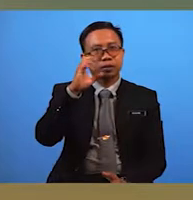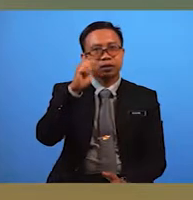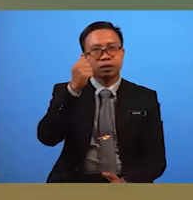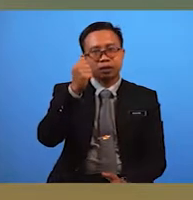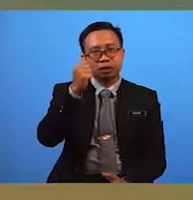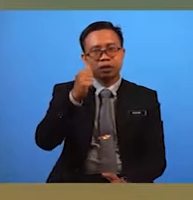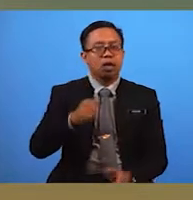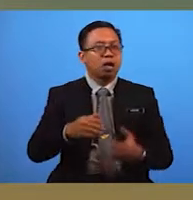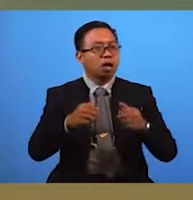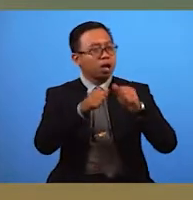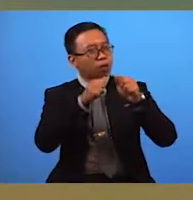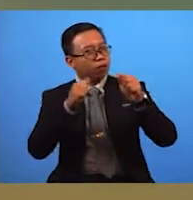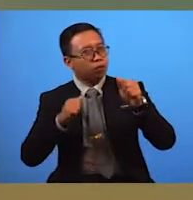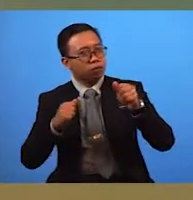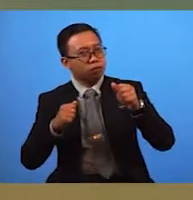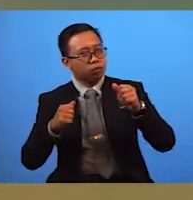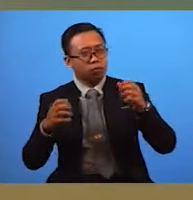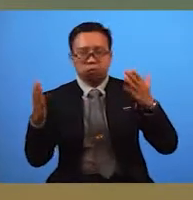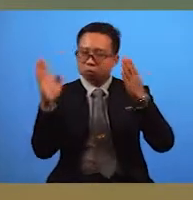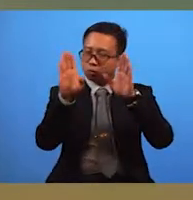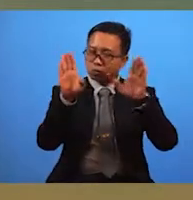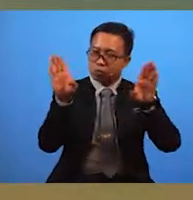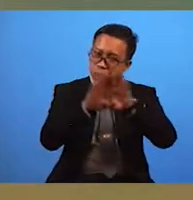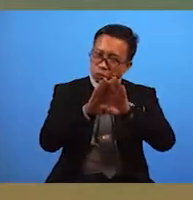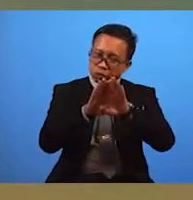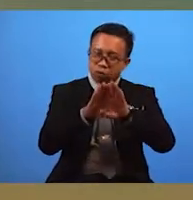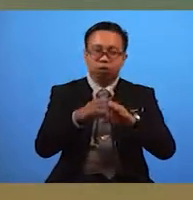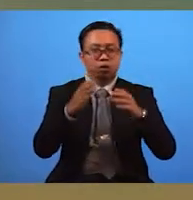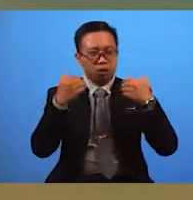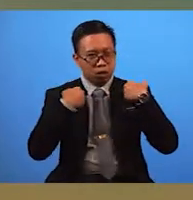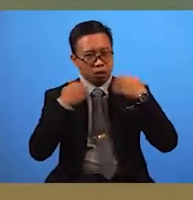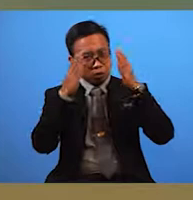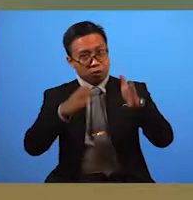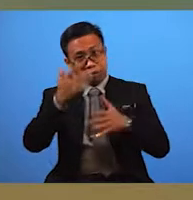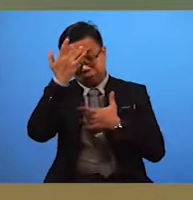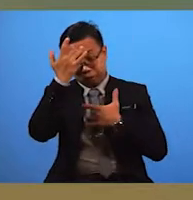C10. Avoid close contact with someone who is sick.